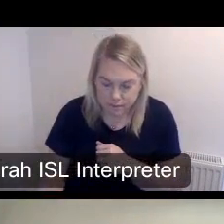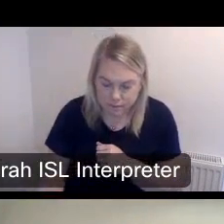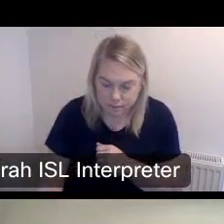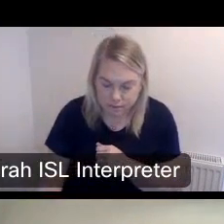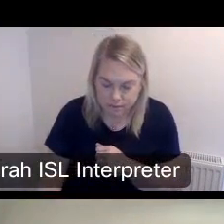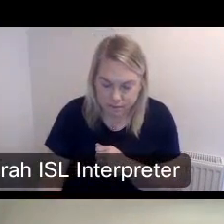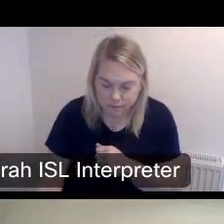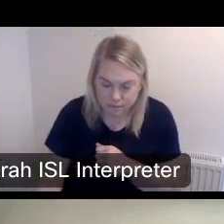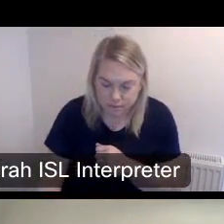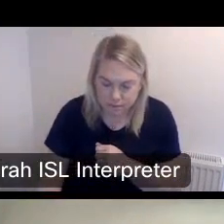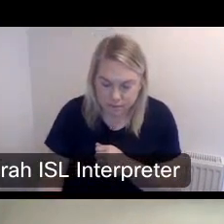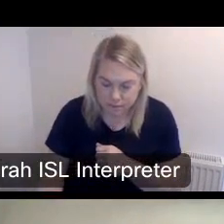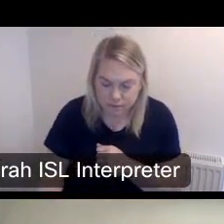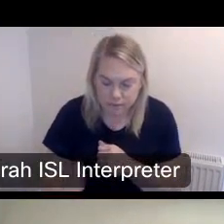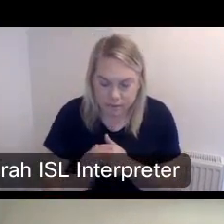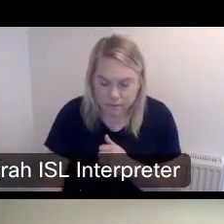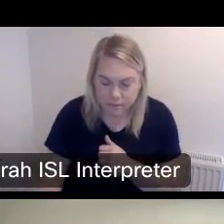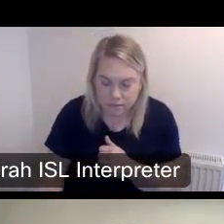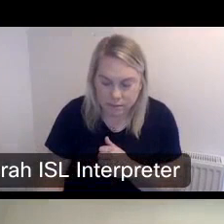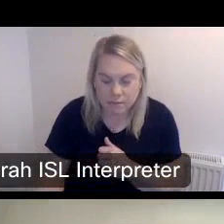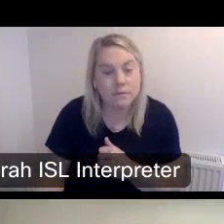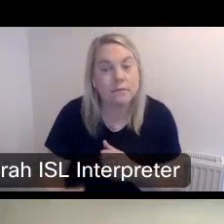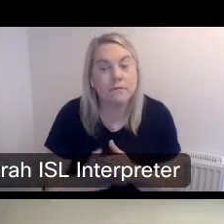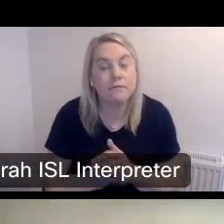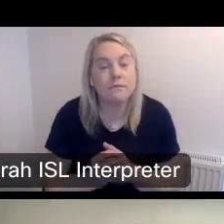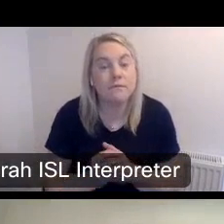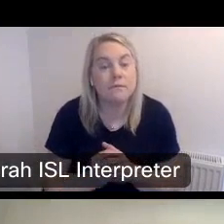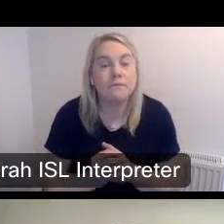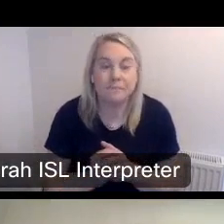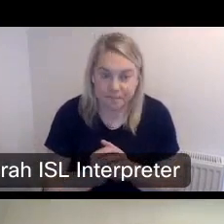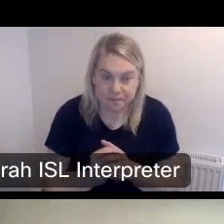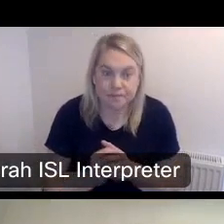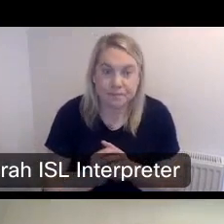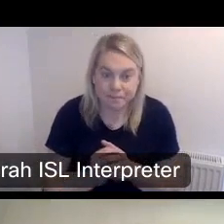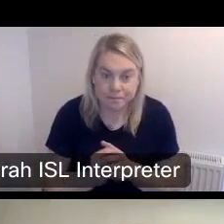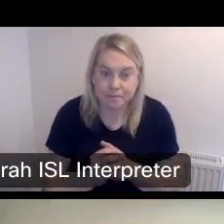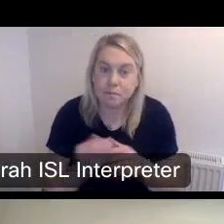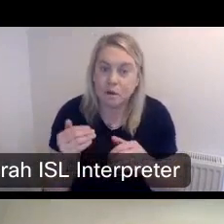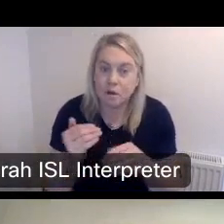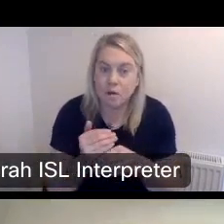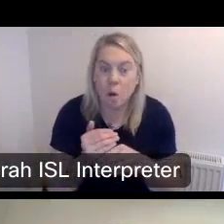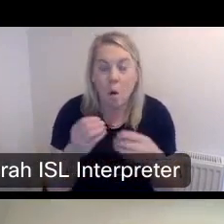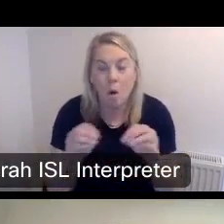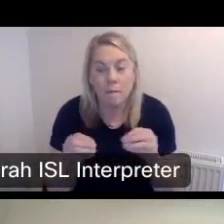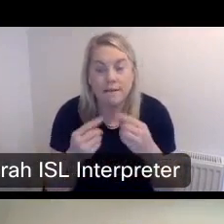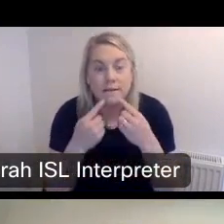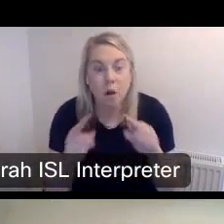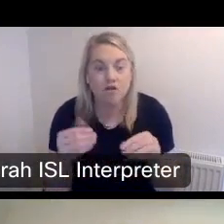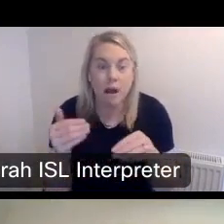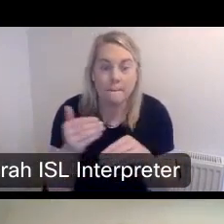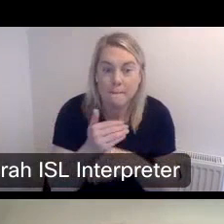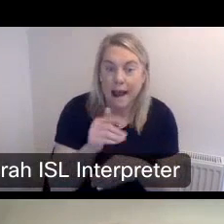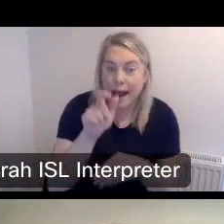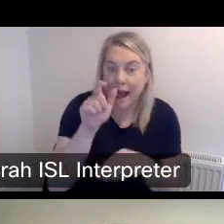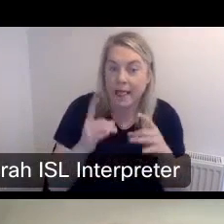So making the open disclosure of a notifiable incident by a health service provider, the open disclosure of a notifiable incident should be